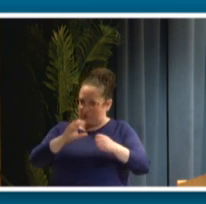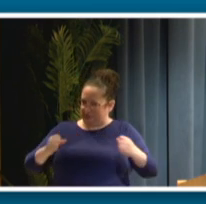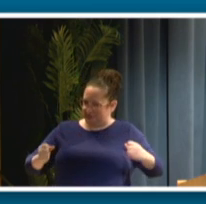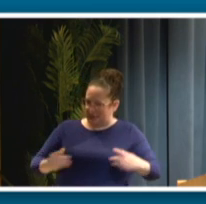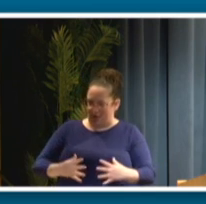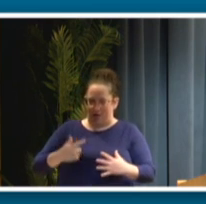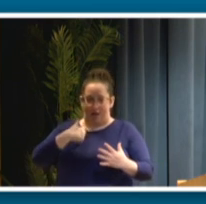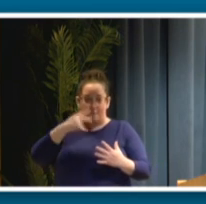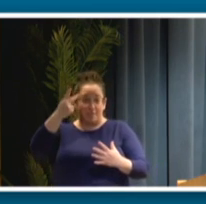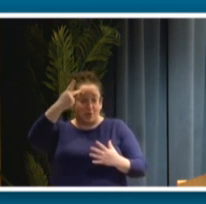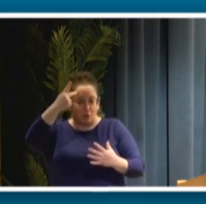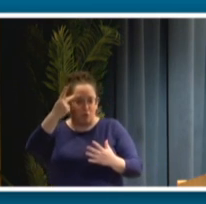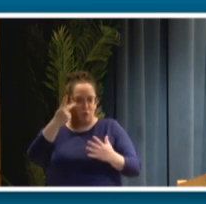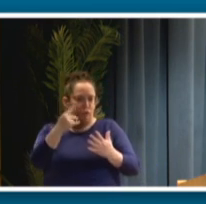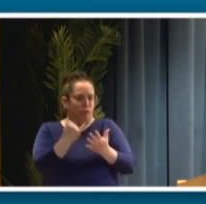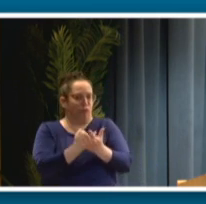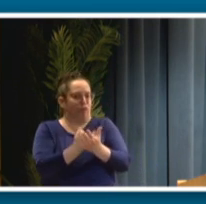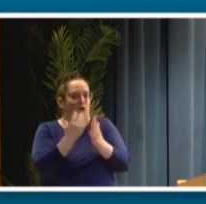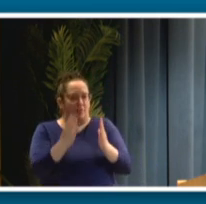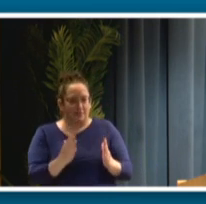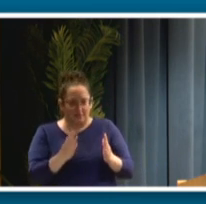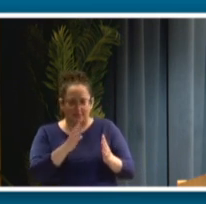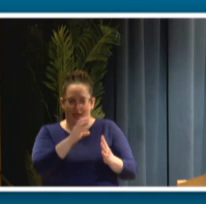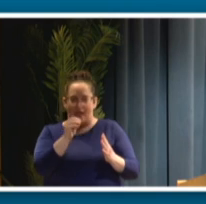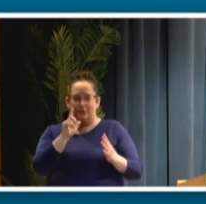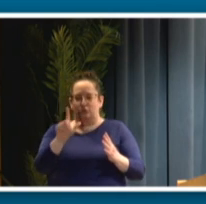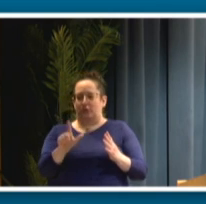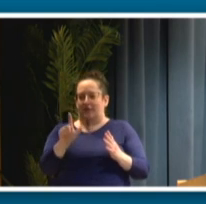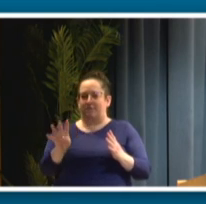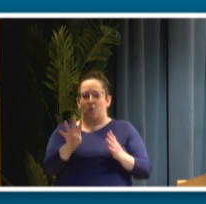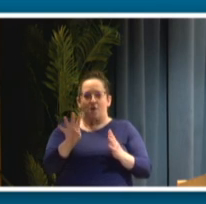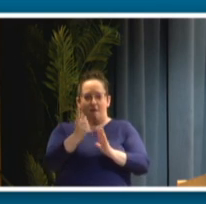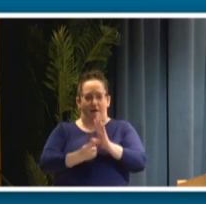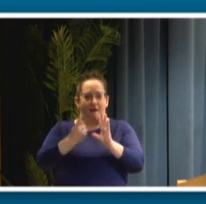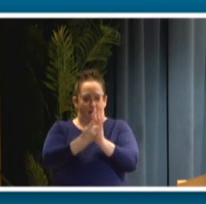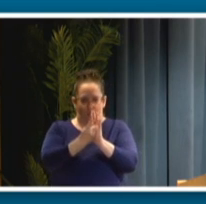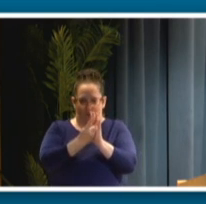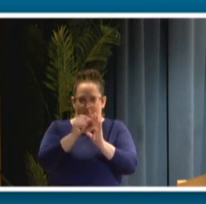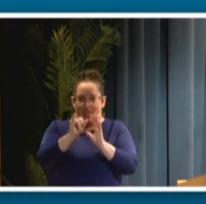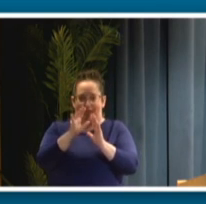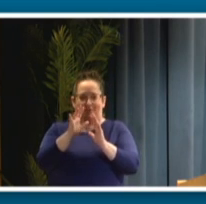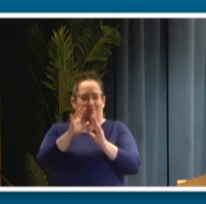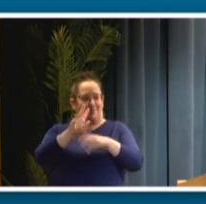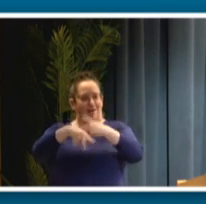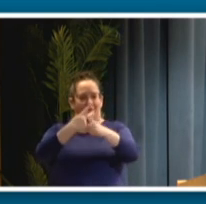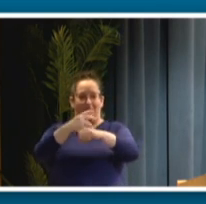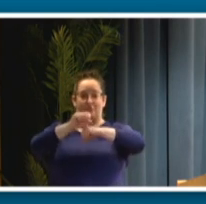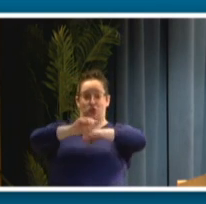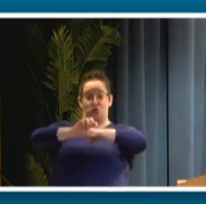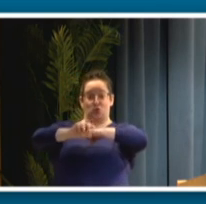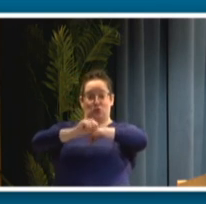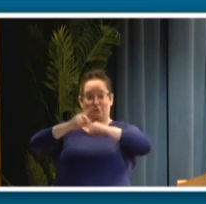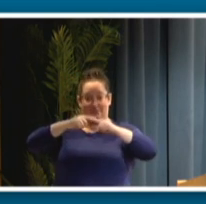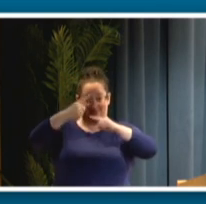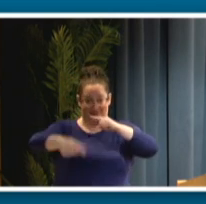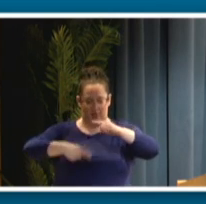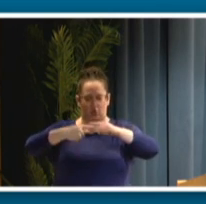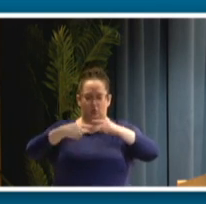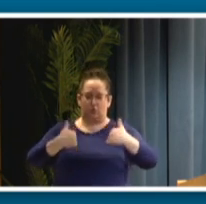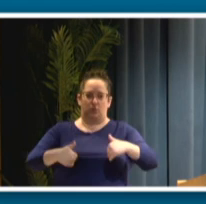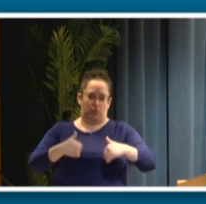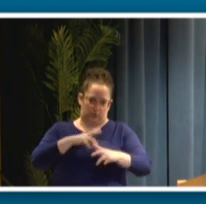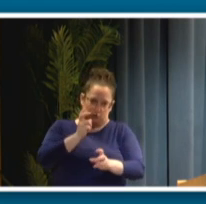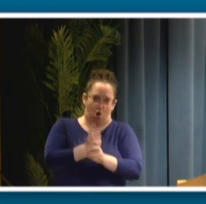political journalism, and the 24-hour news cycle is brutal. I was just wondering, have you failed on